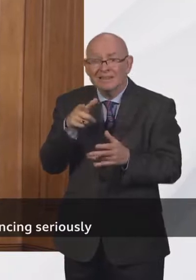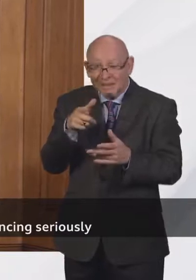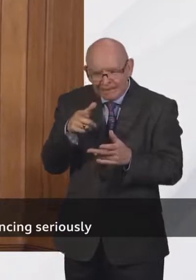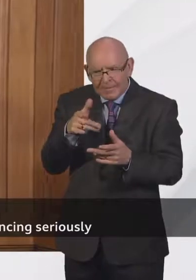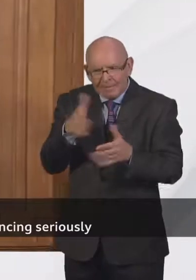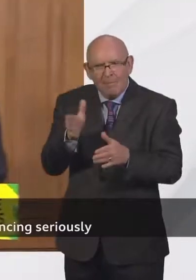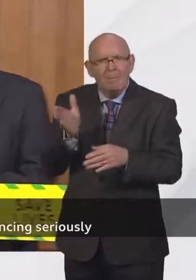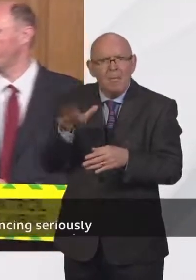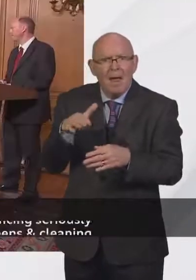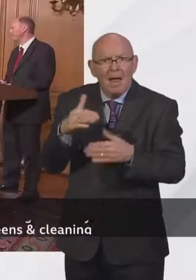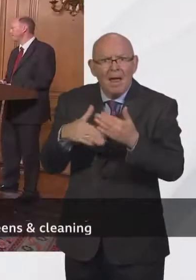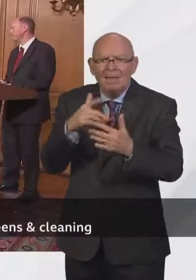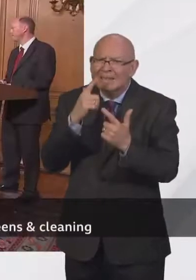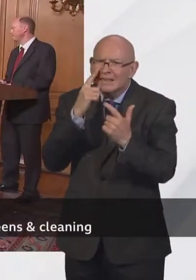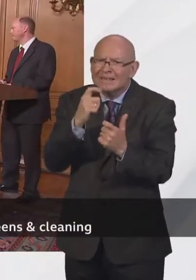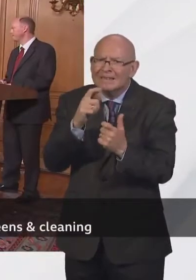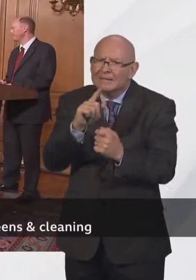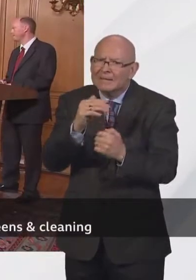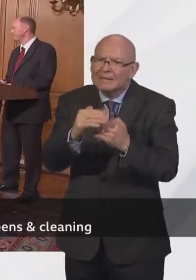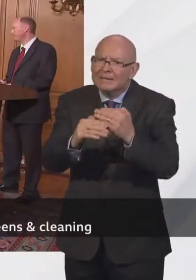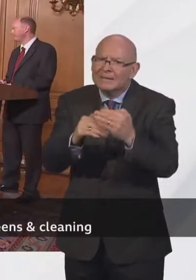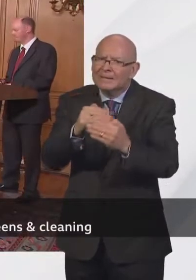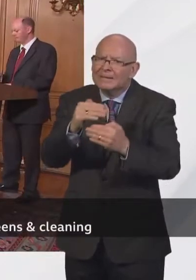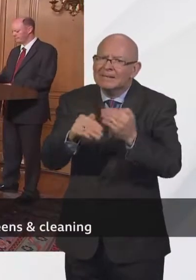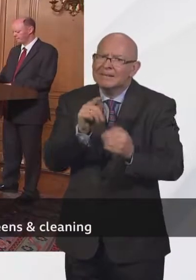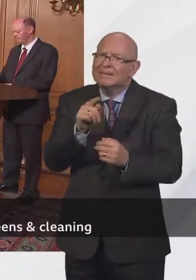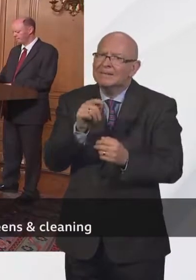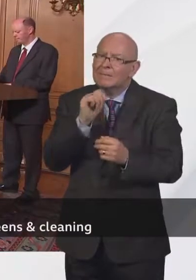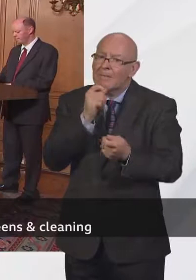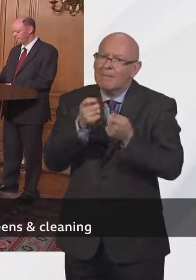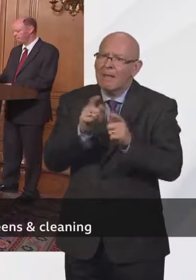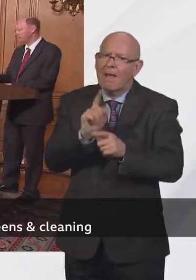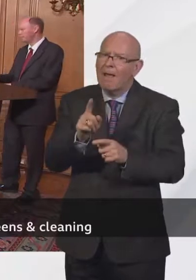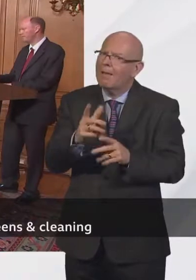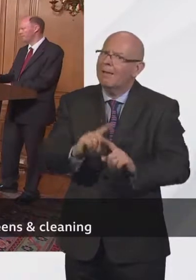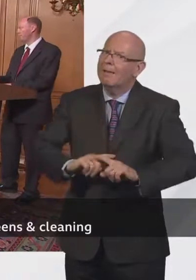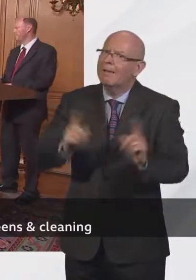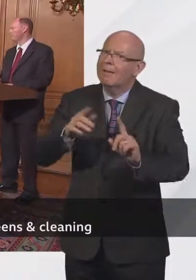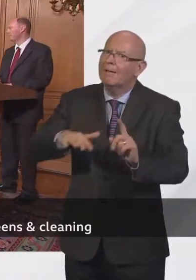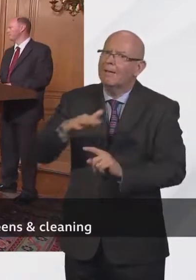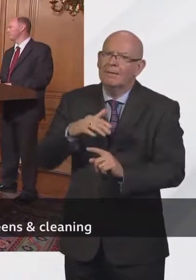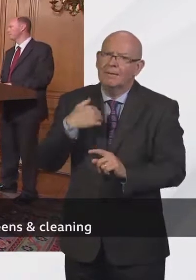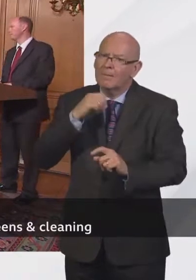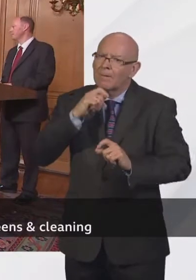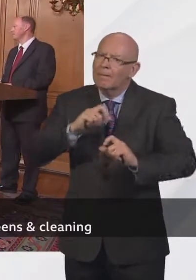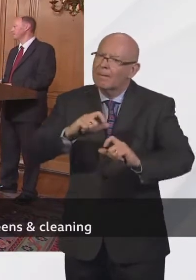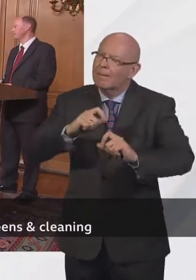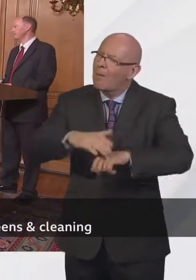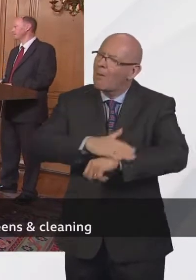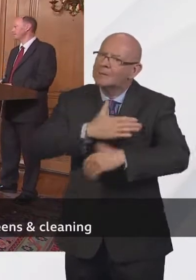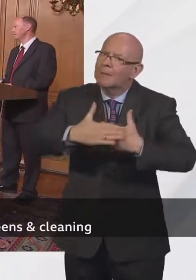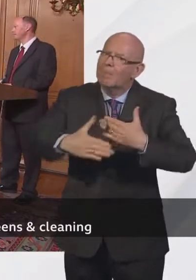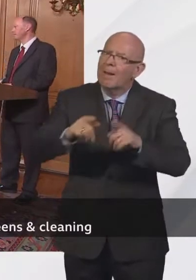period. Brilliant. Thank you very much, Suzanne. Let's go to Christine in Lincoln. Christine